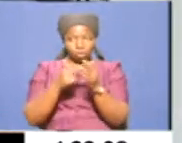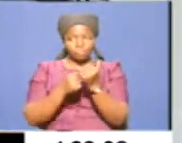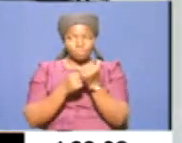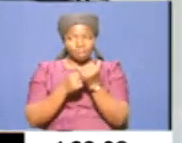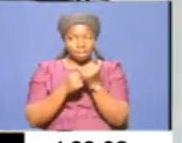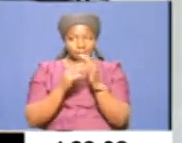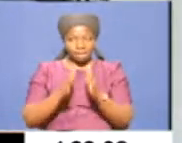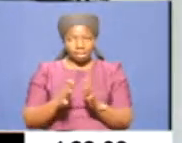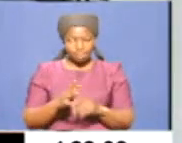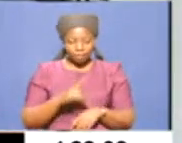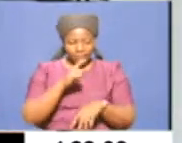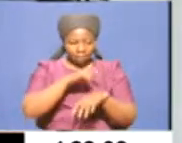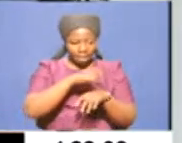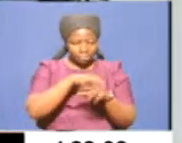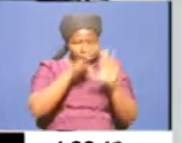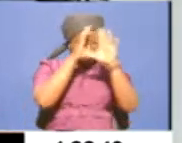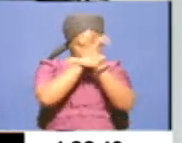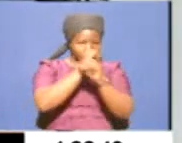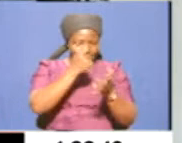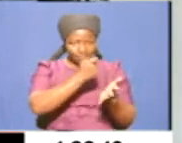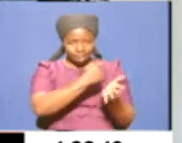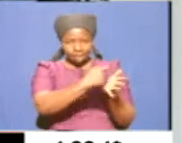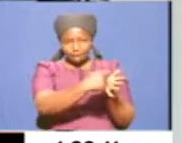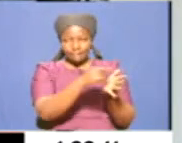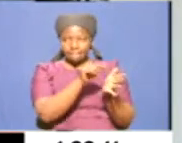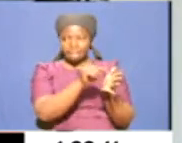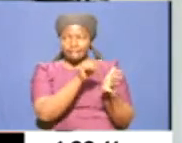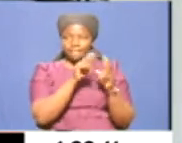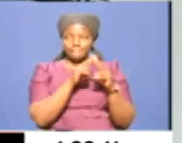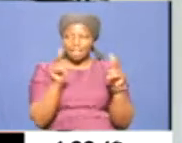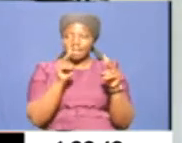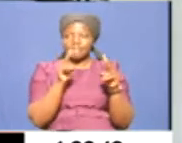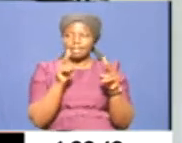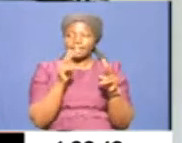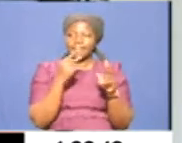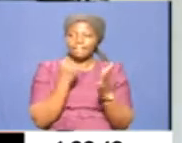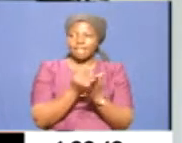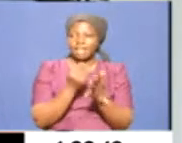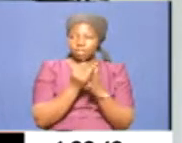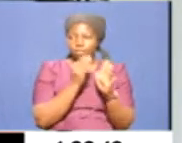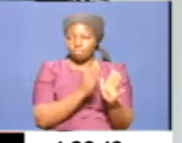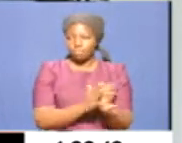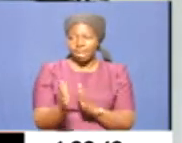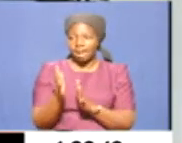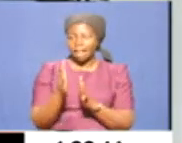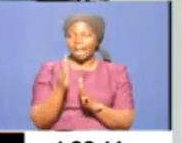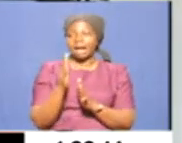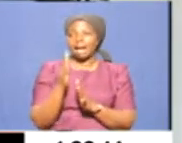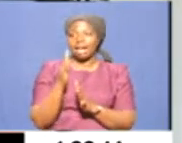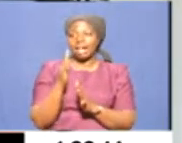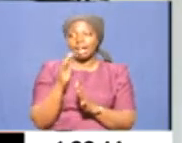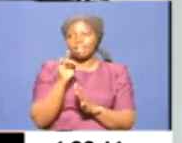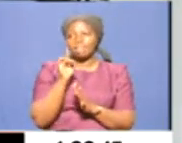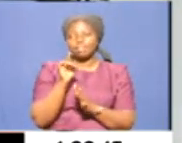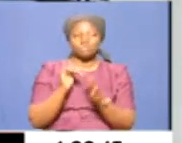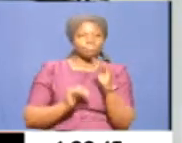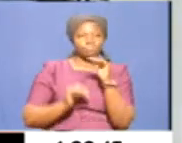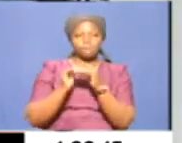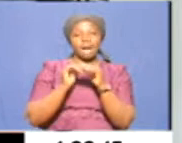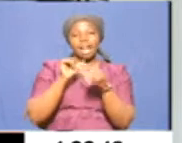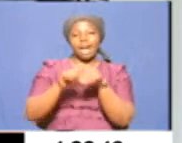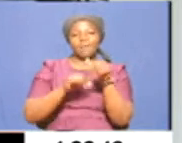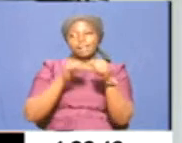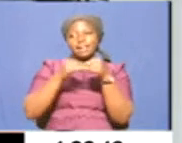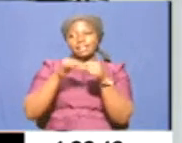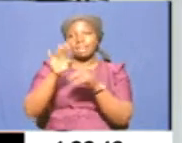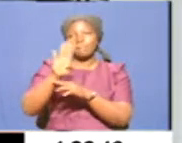the president signed this very financial arrangement, the tune was about 8 billion. That includes the